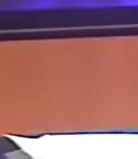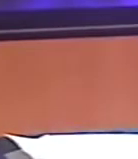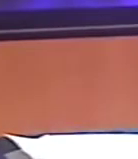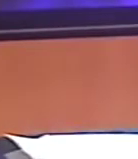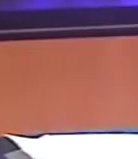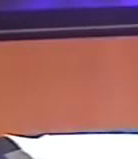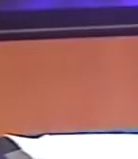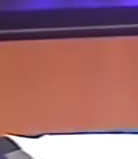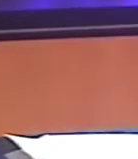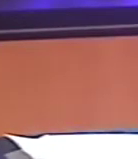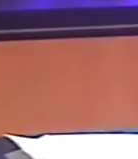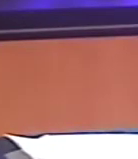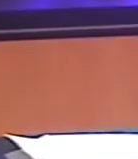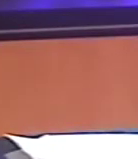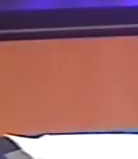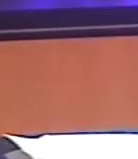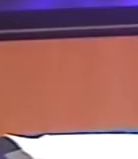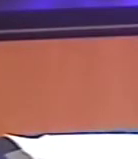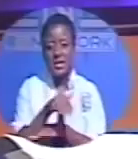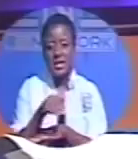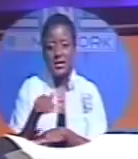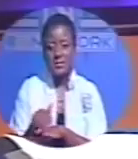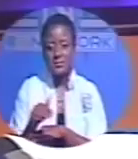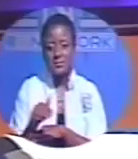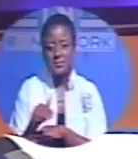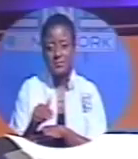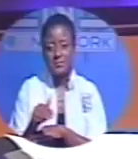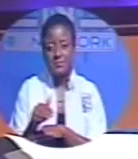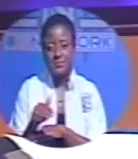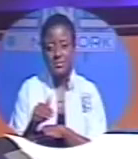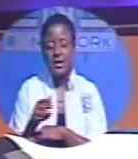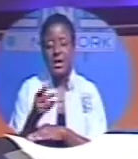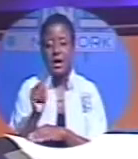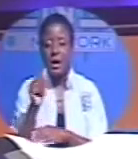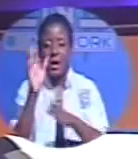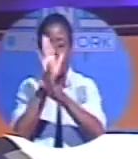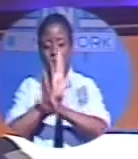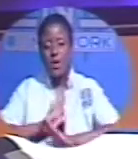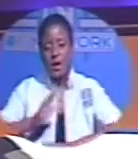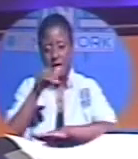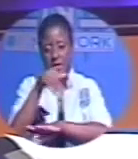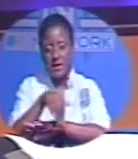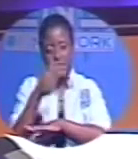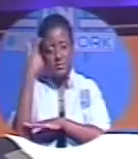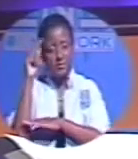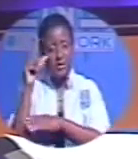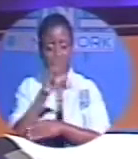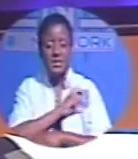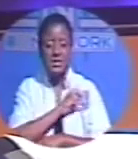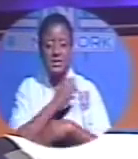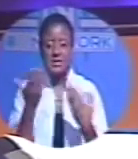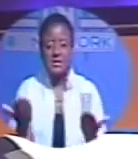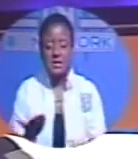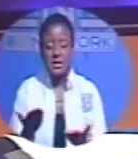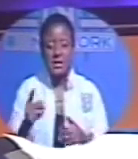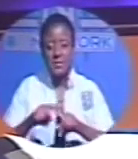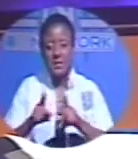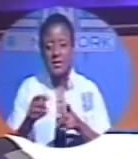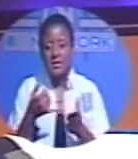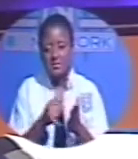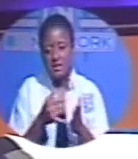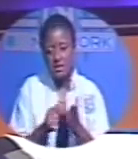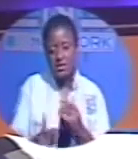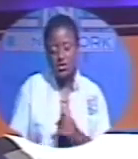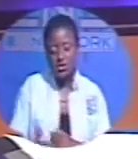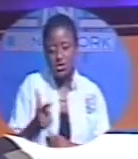Welcome back to the Bahamas Tonight Weekend Edition. A relatively quiet night for police here in the capital. However, they are investigating a